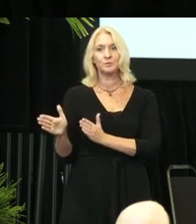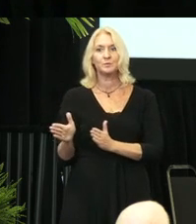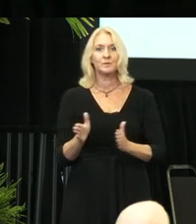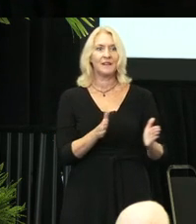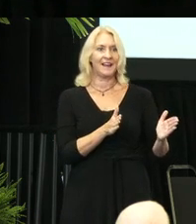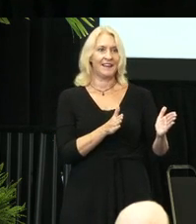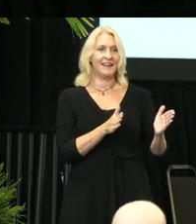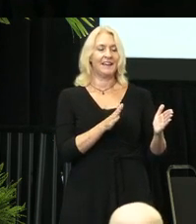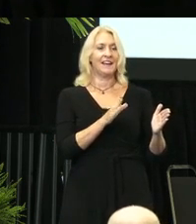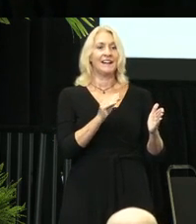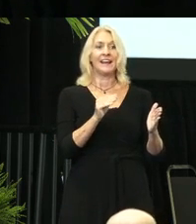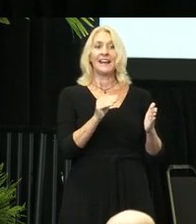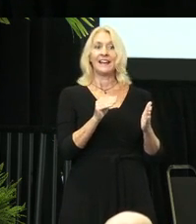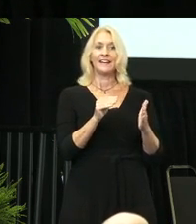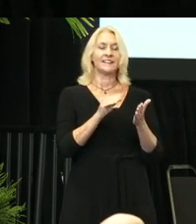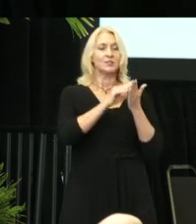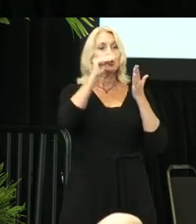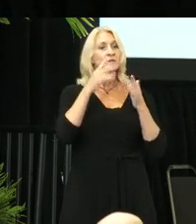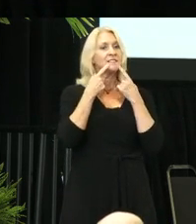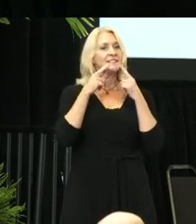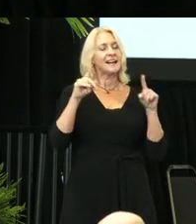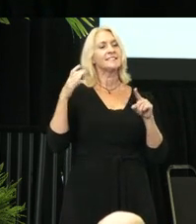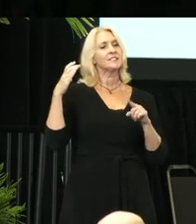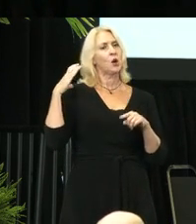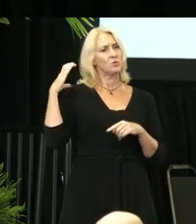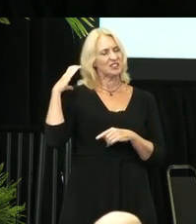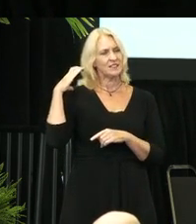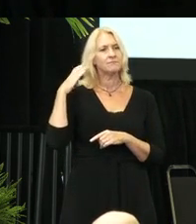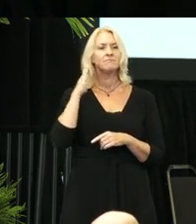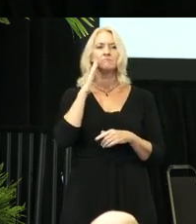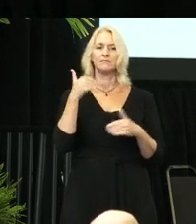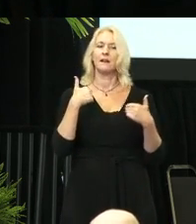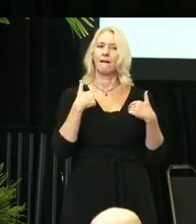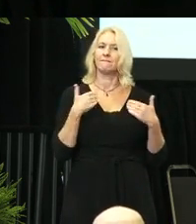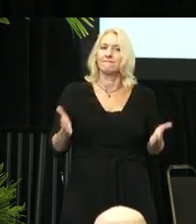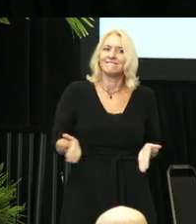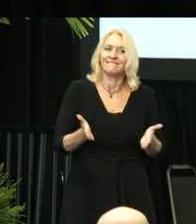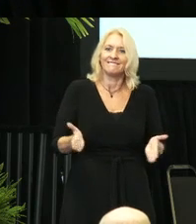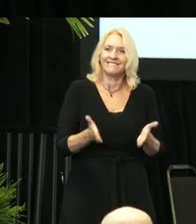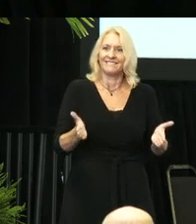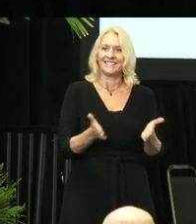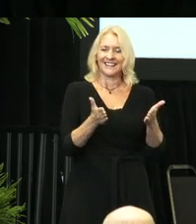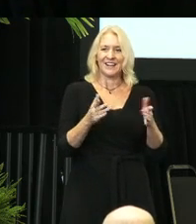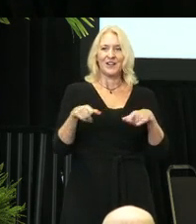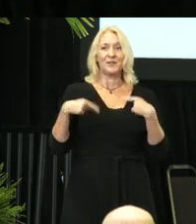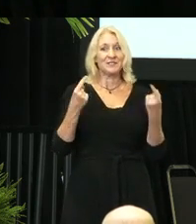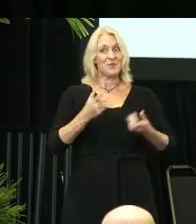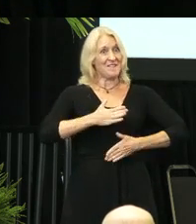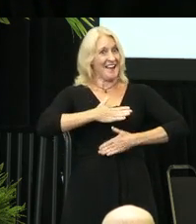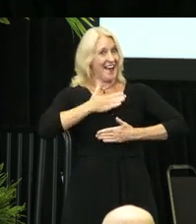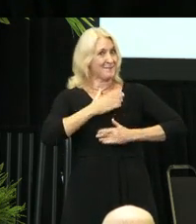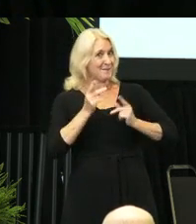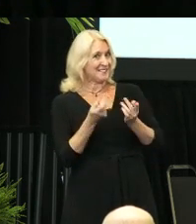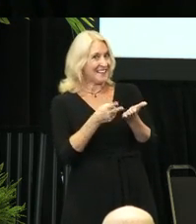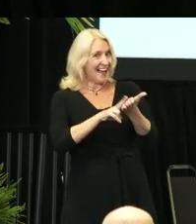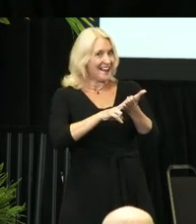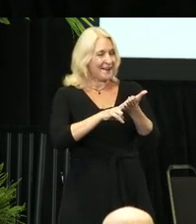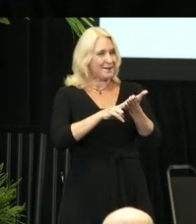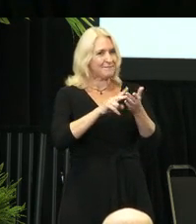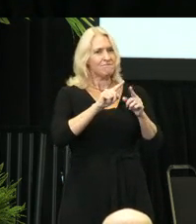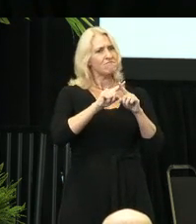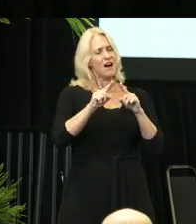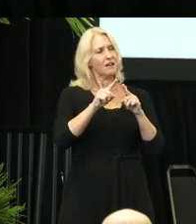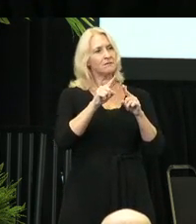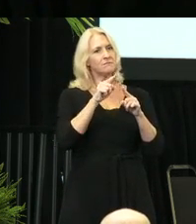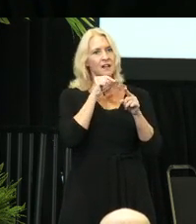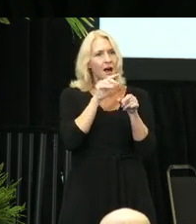student success coaching all along the way. We are happy you've enrolled, but we're not satisfied